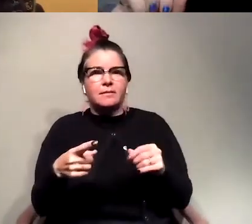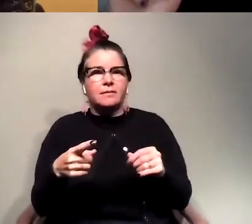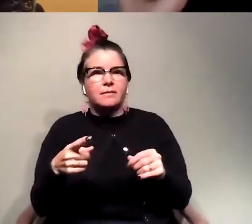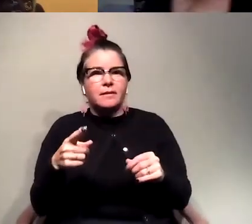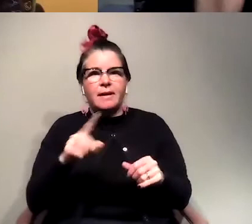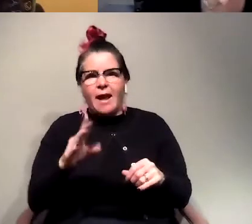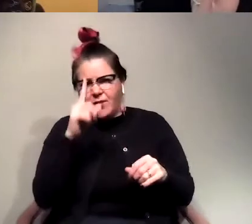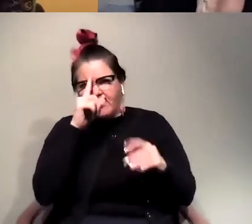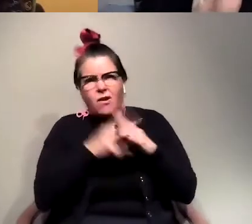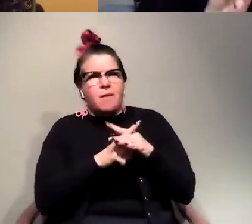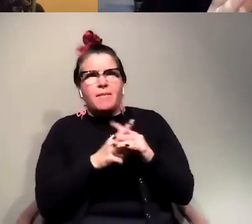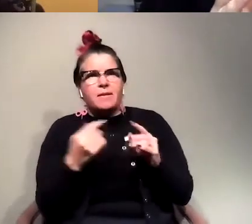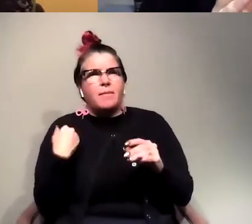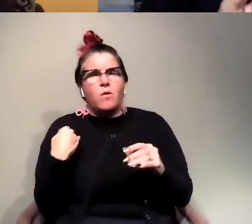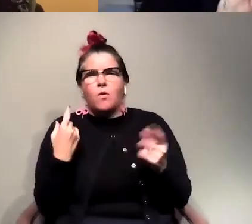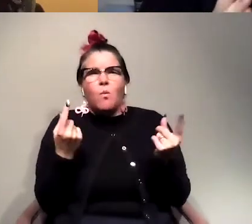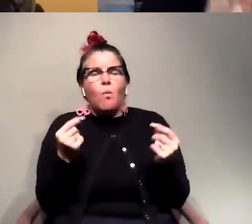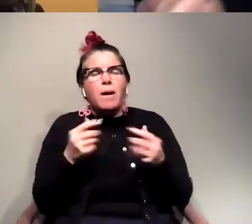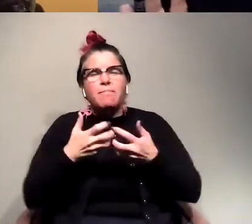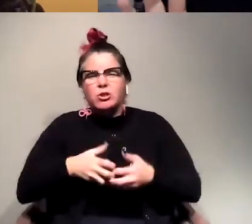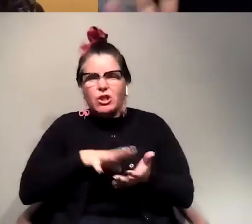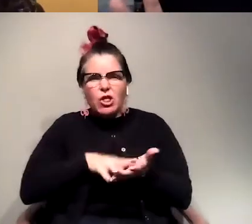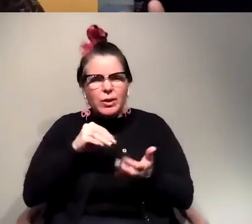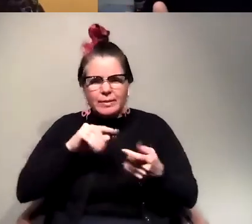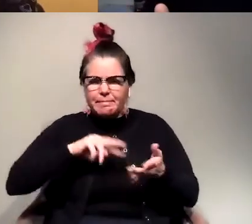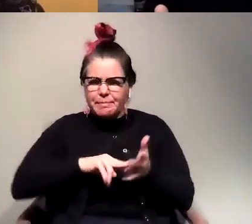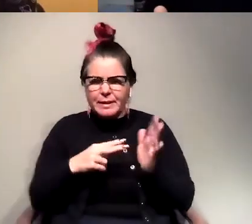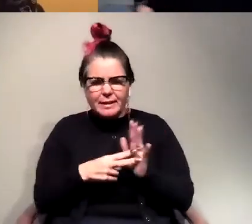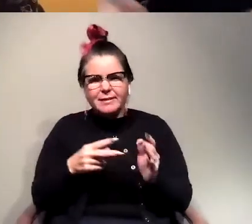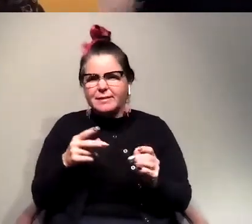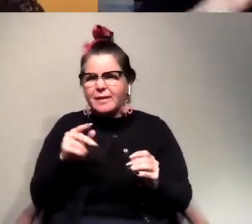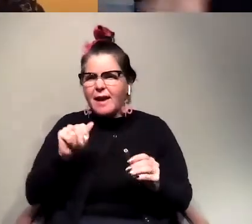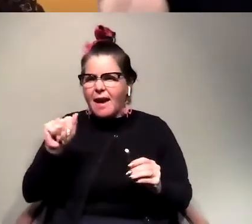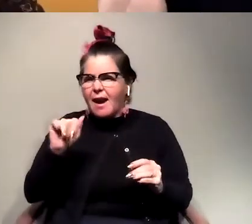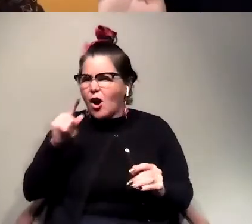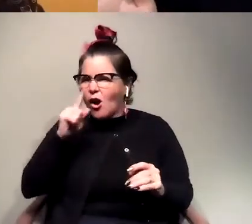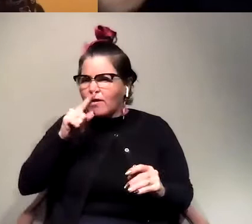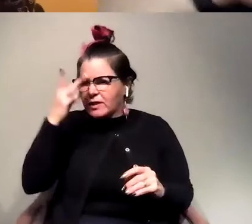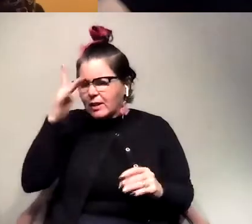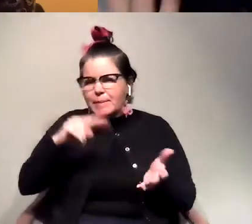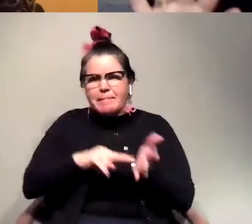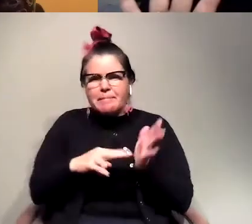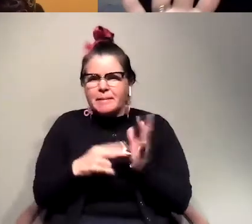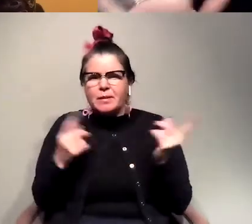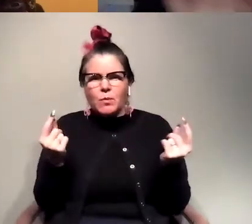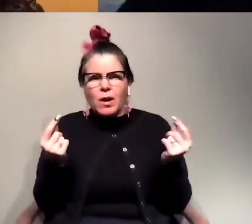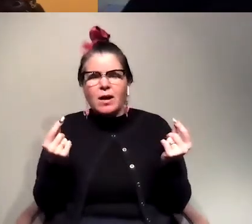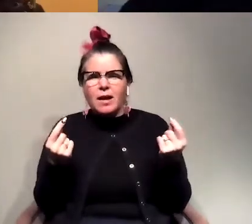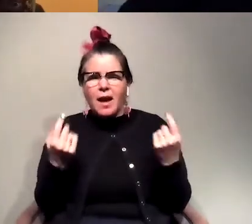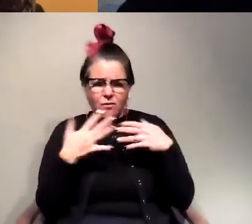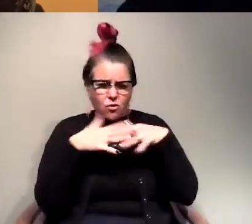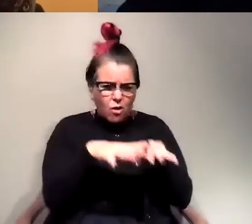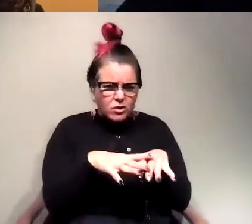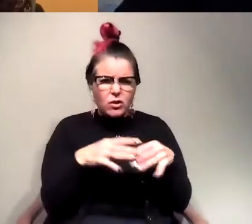before, what is machine learning and what is artificial intelligence? Like, and where are the crossover points between those two and